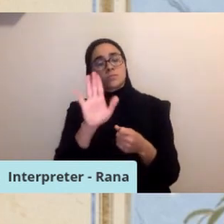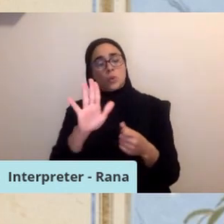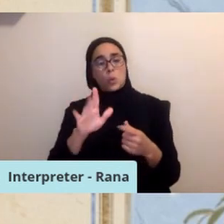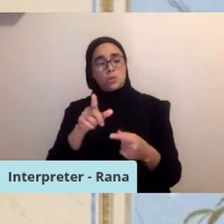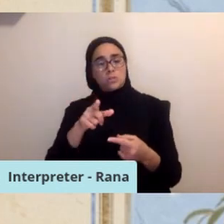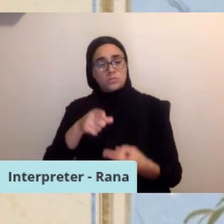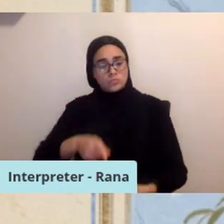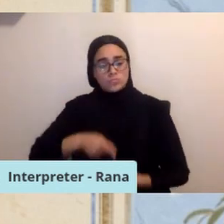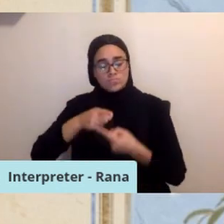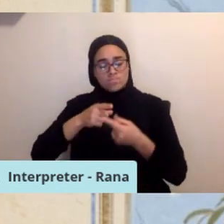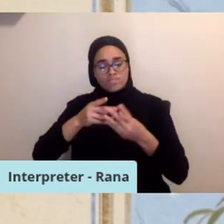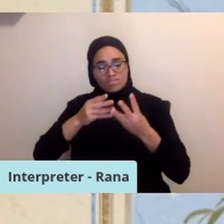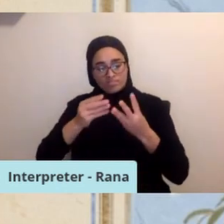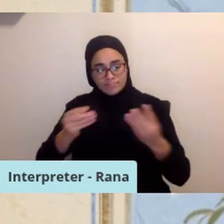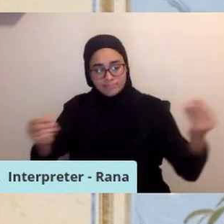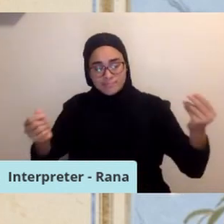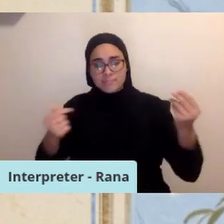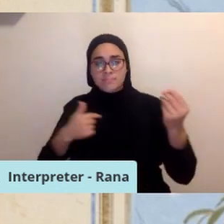accompany you?